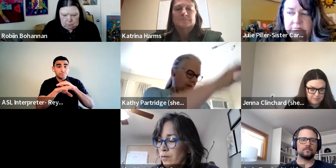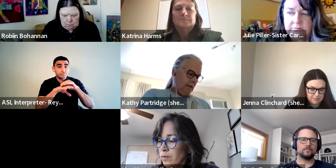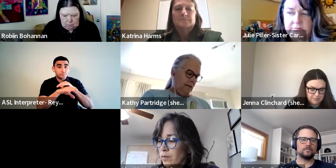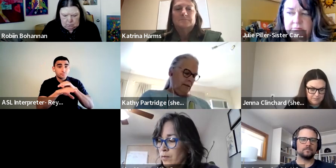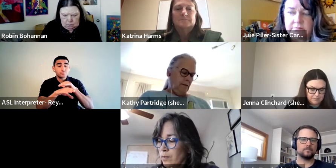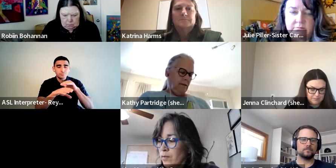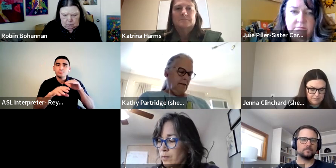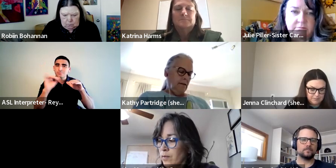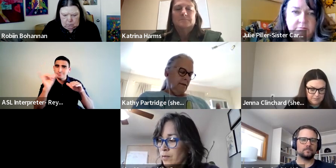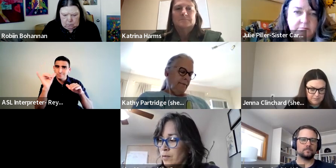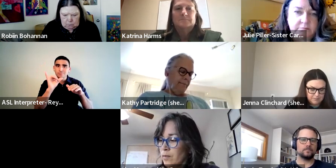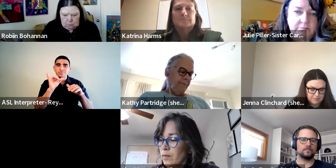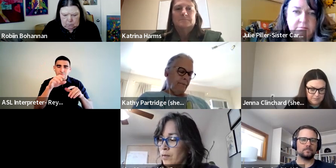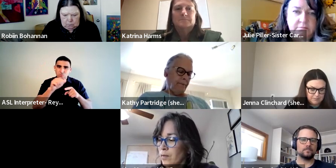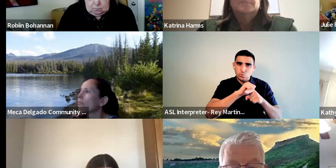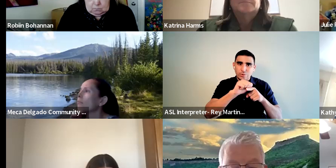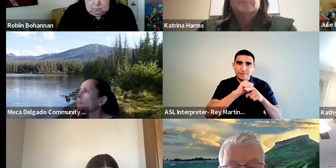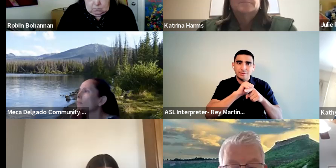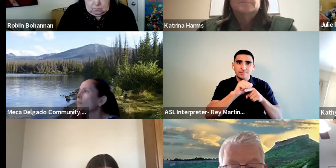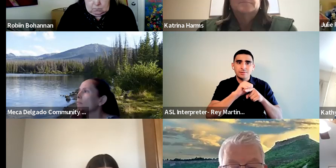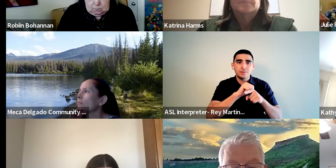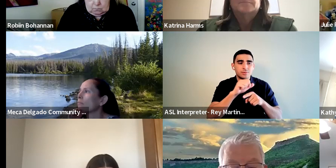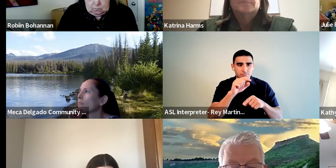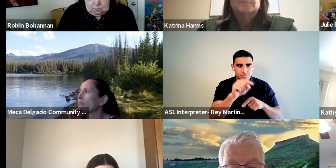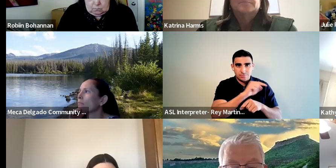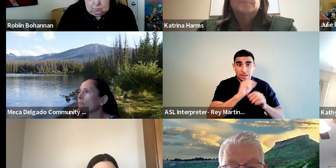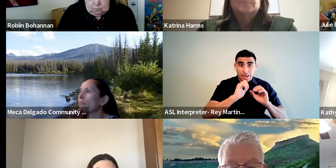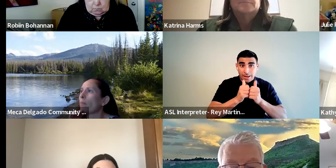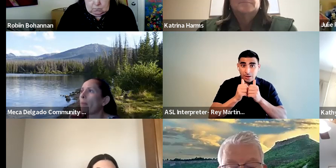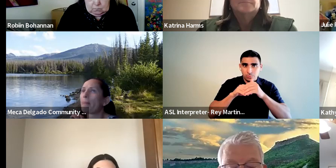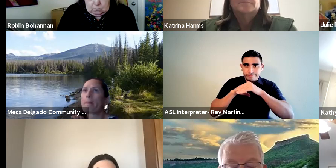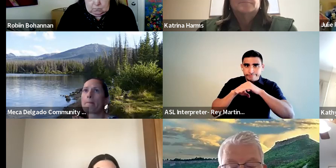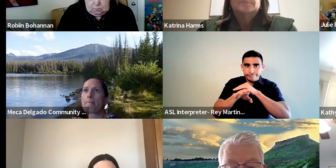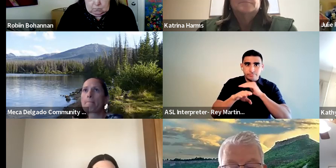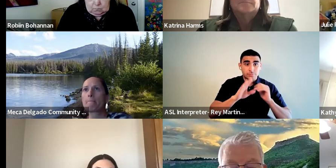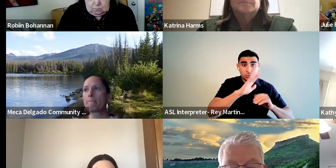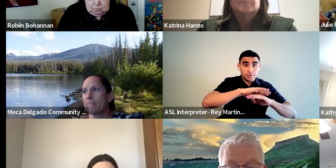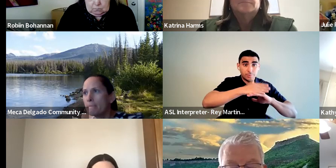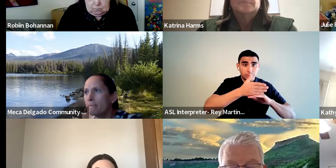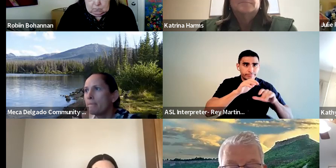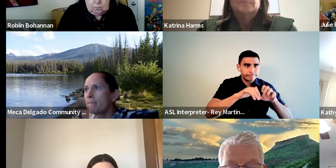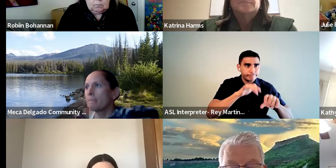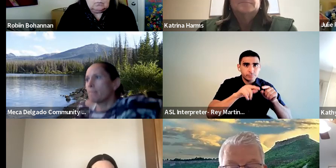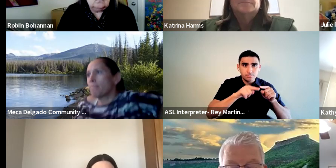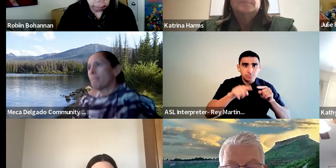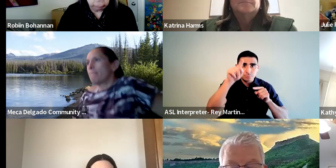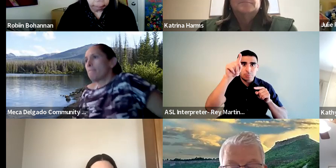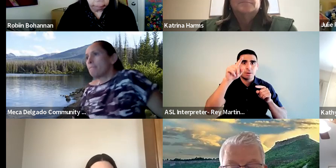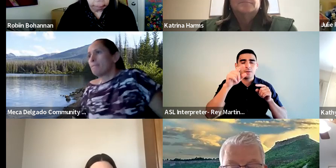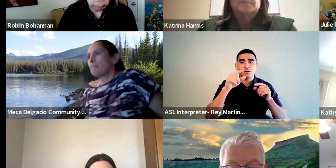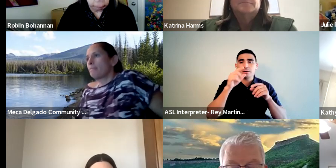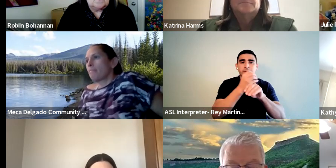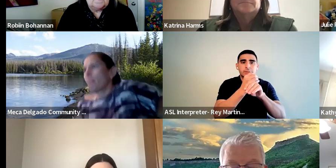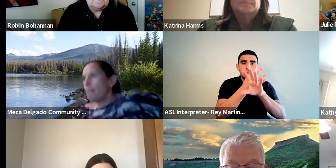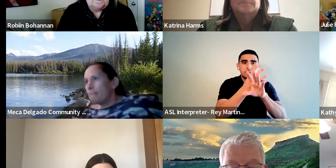be training for folks to know how to access that, how to use their computers to be able to do telehealth. So